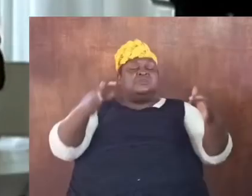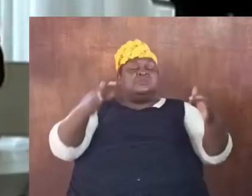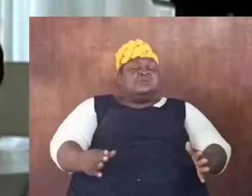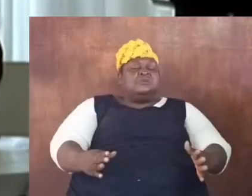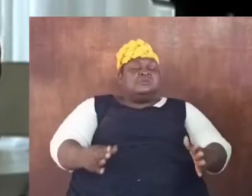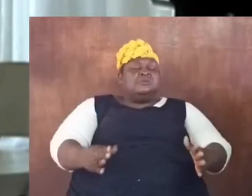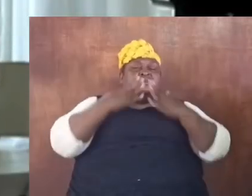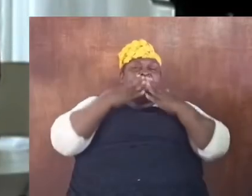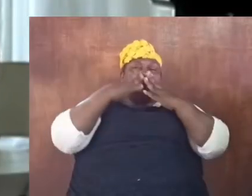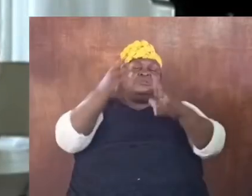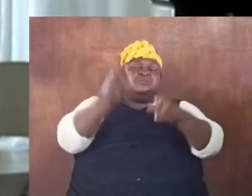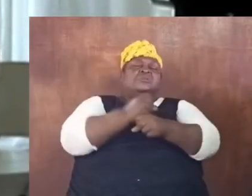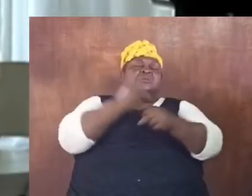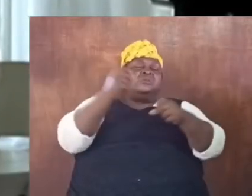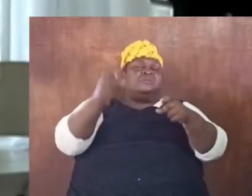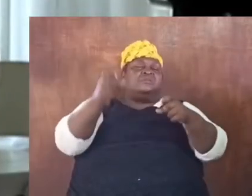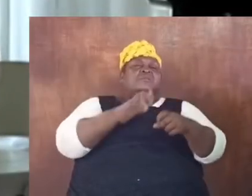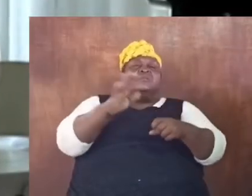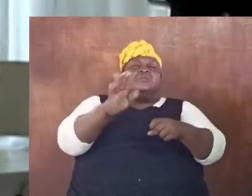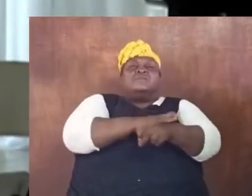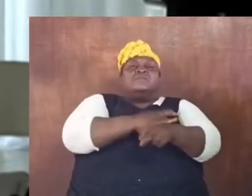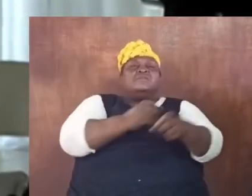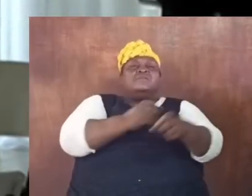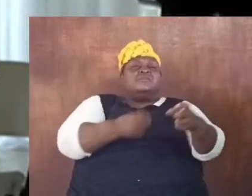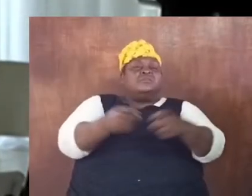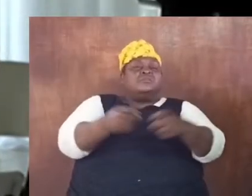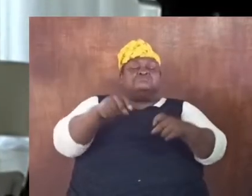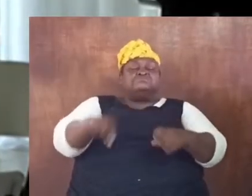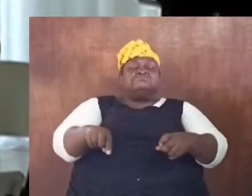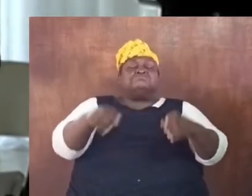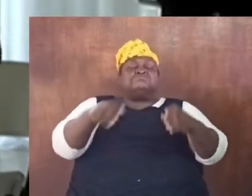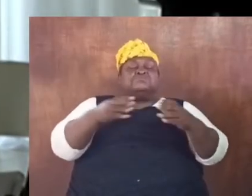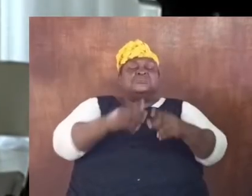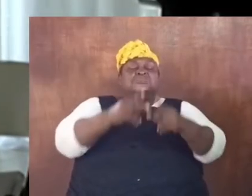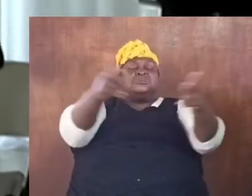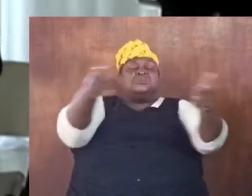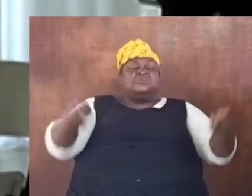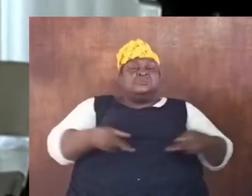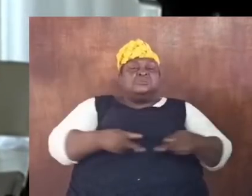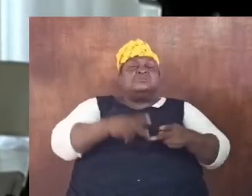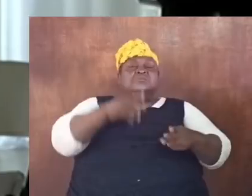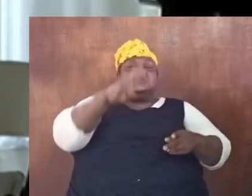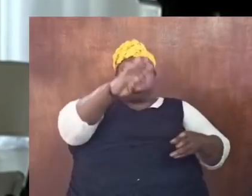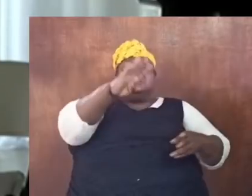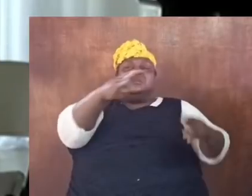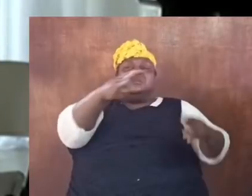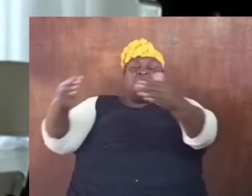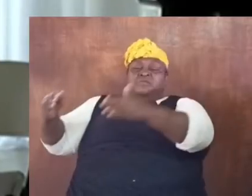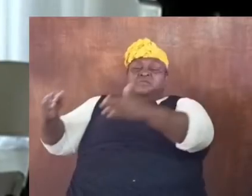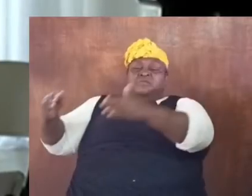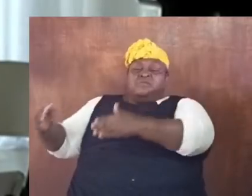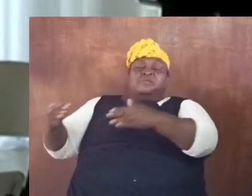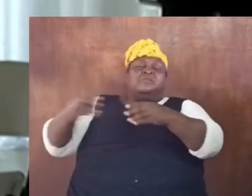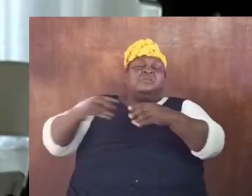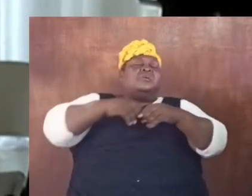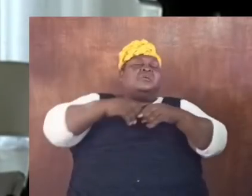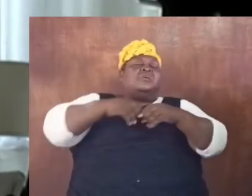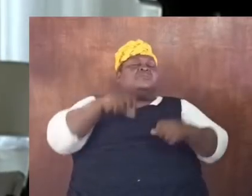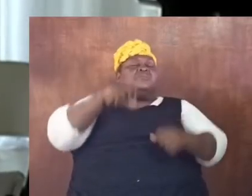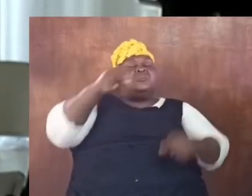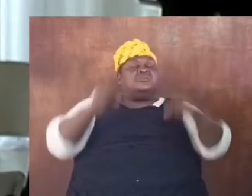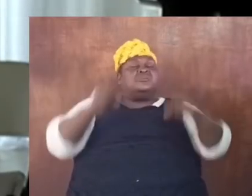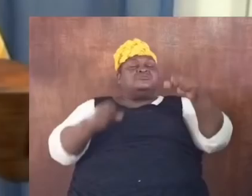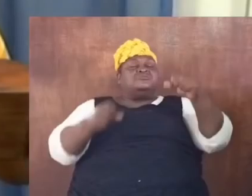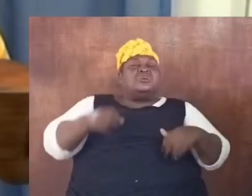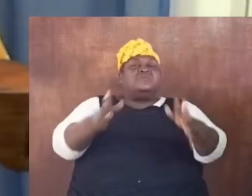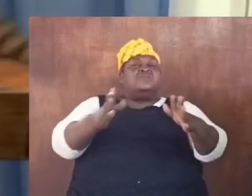say take full control of this place this morning, to the four corner. God, from the driveway to this